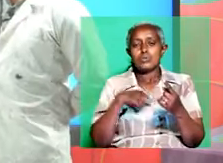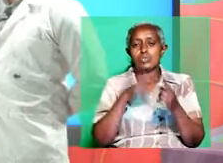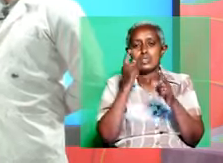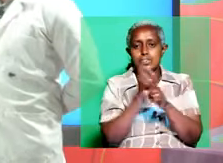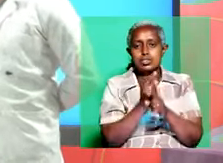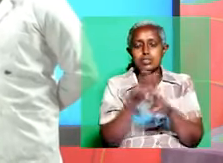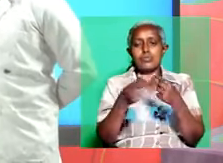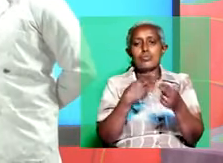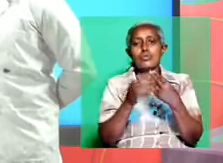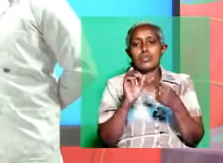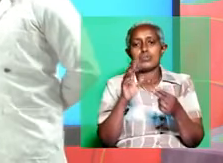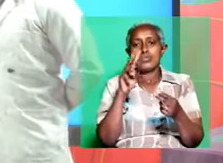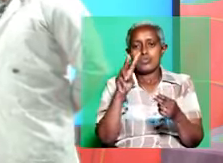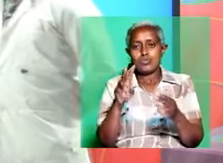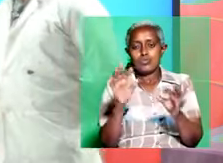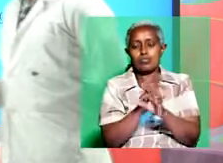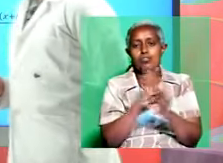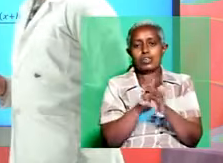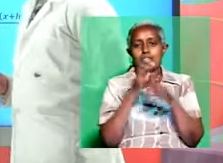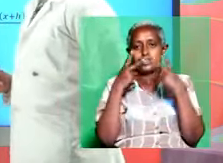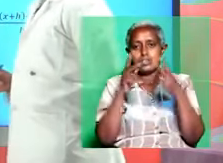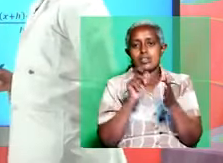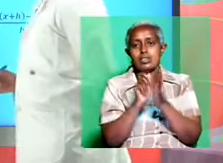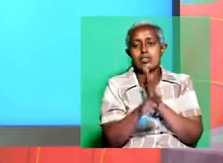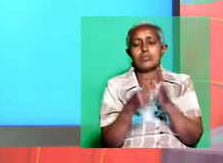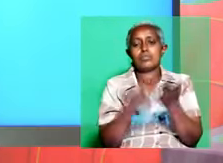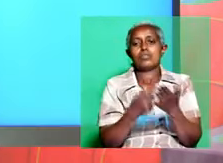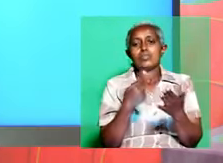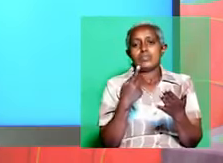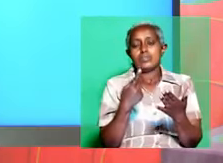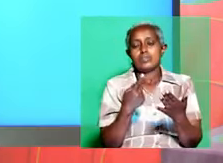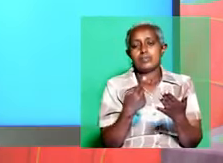derive a product of two functions. Now let's see example for this.